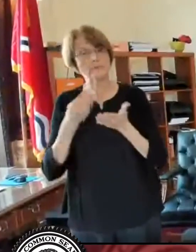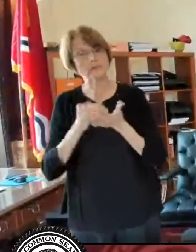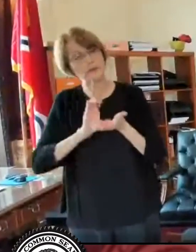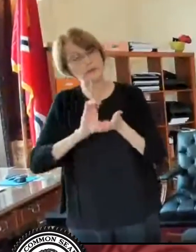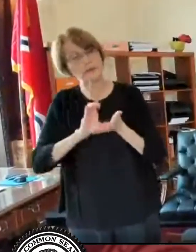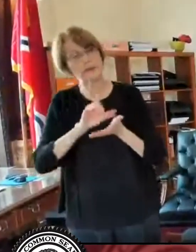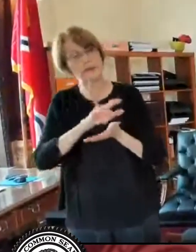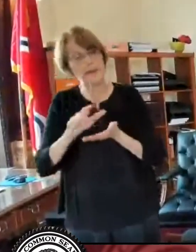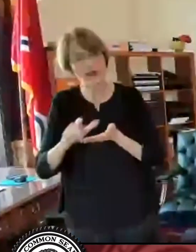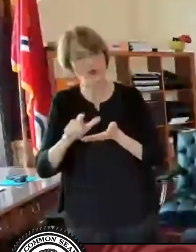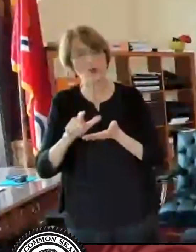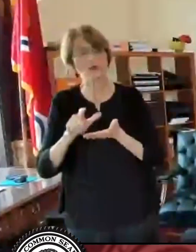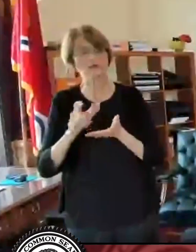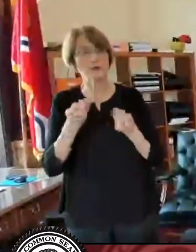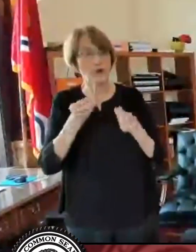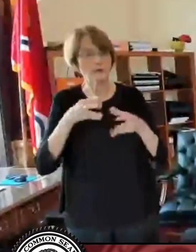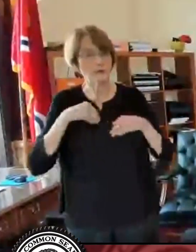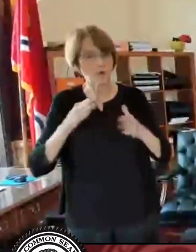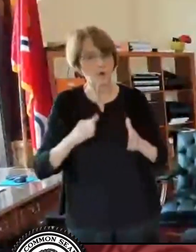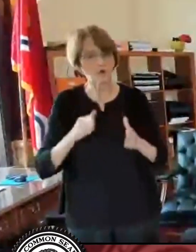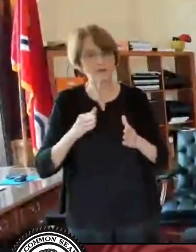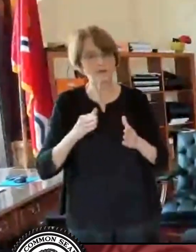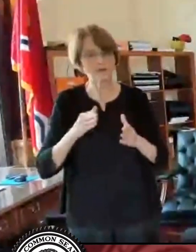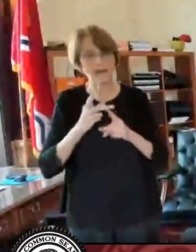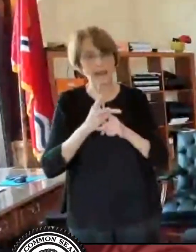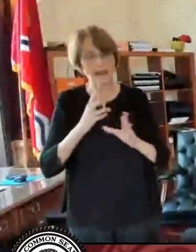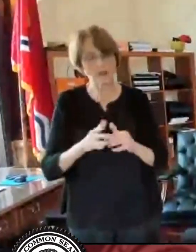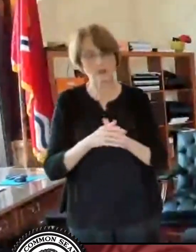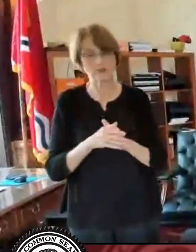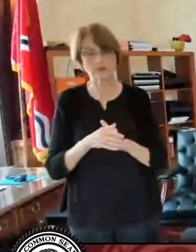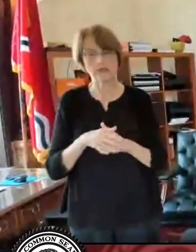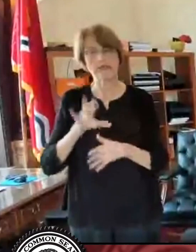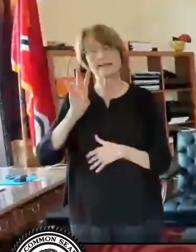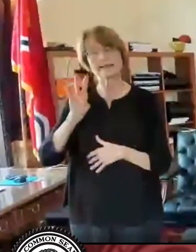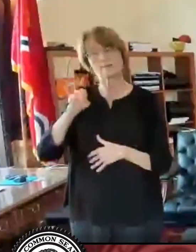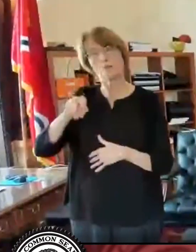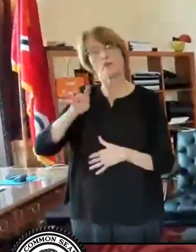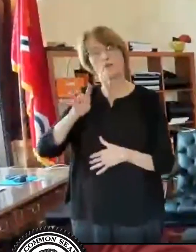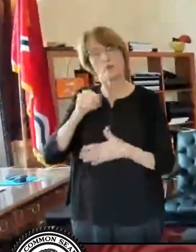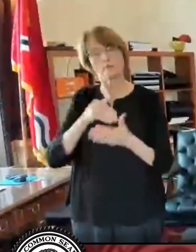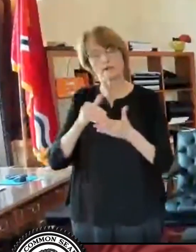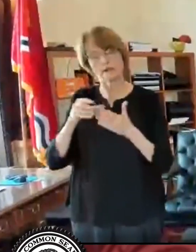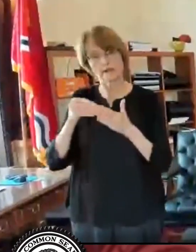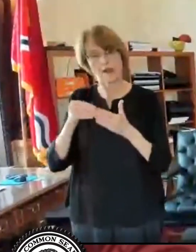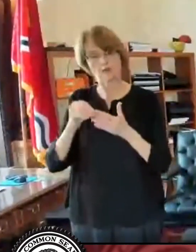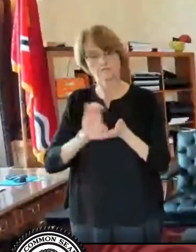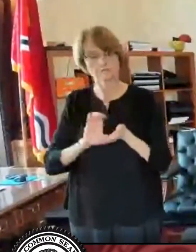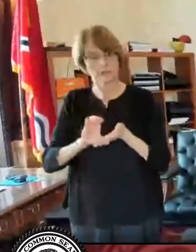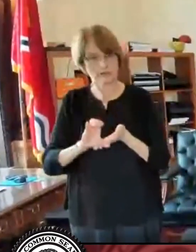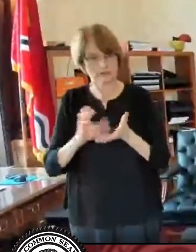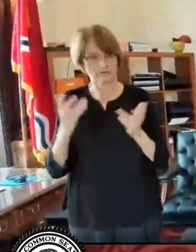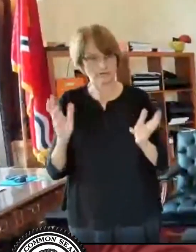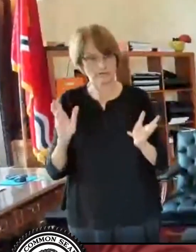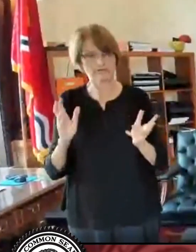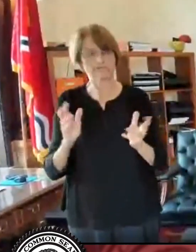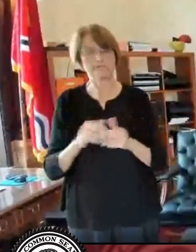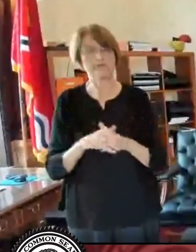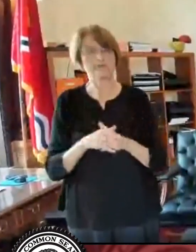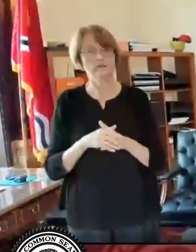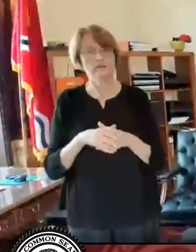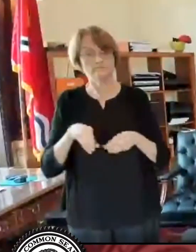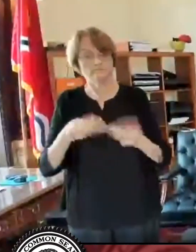lenders? So, Tanya, we've got $7.4 million that's allocated. That has gone